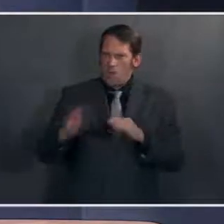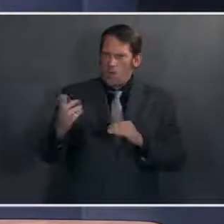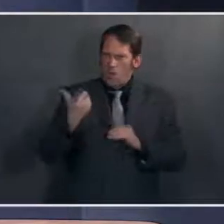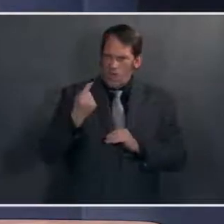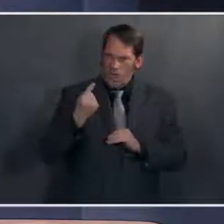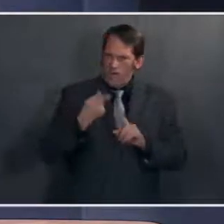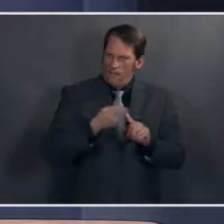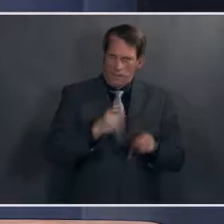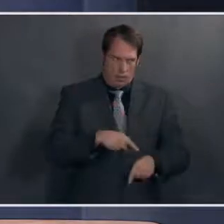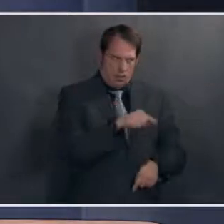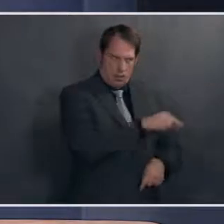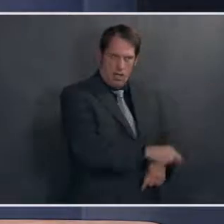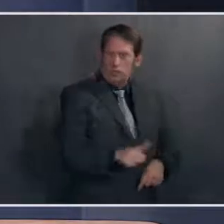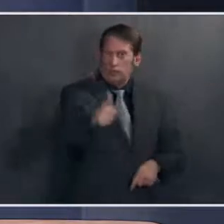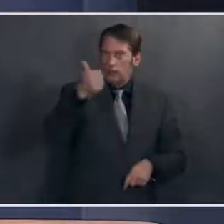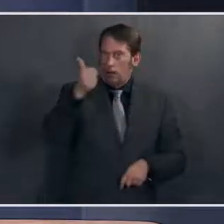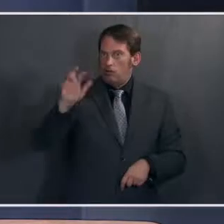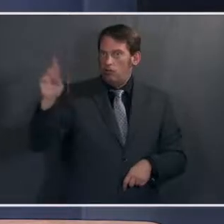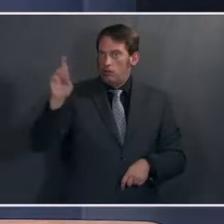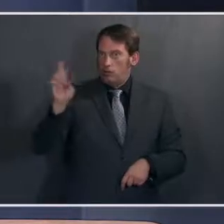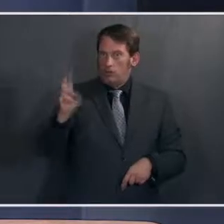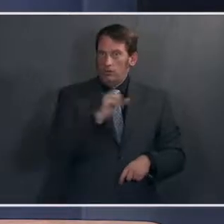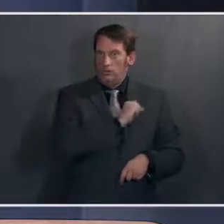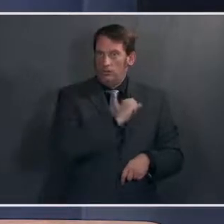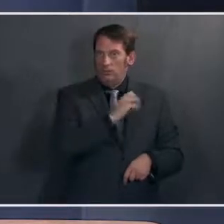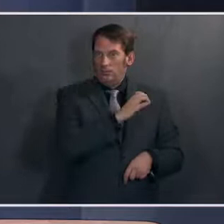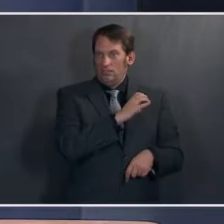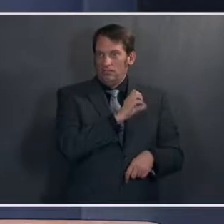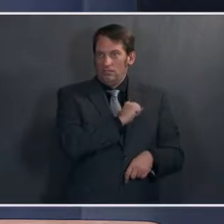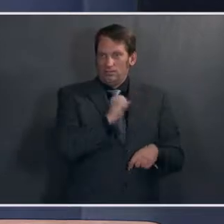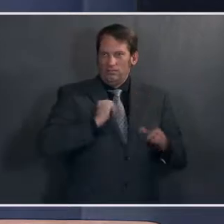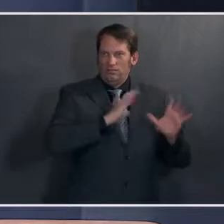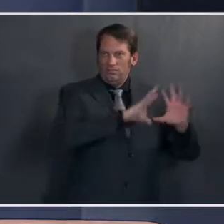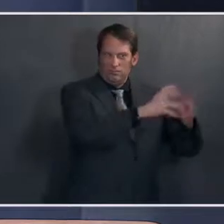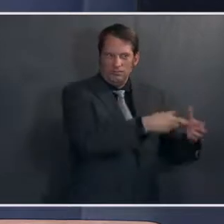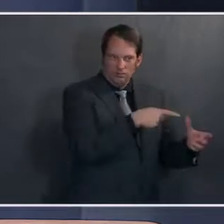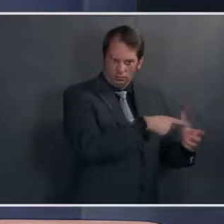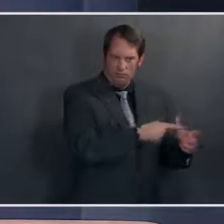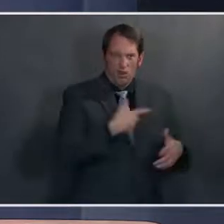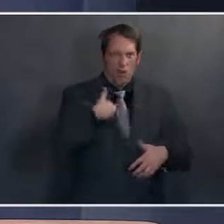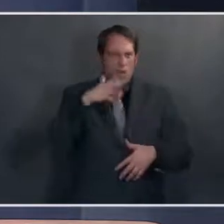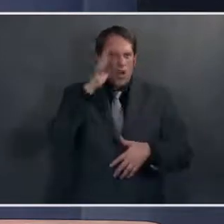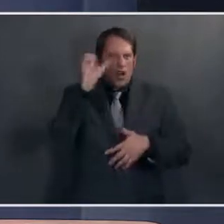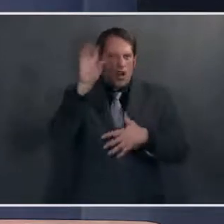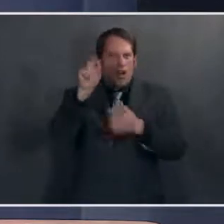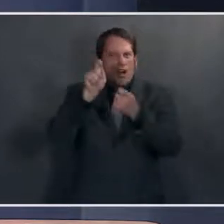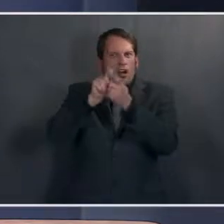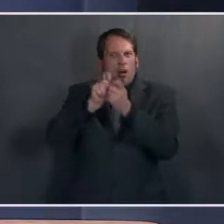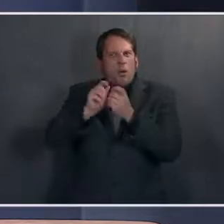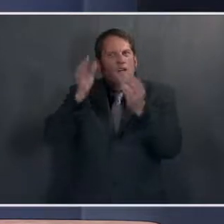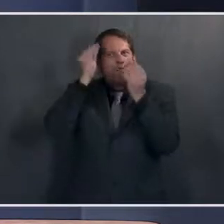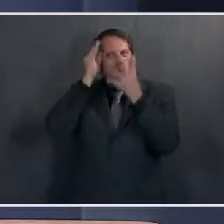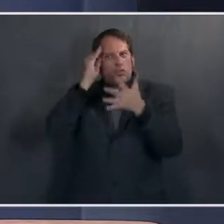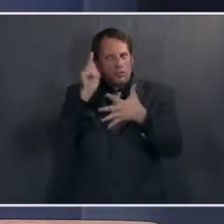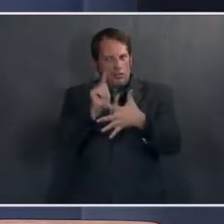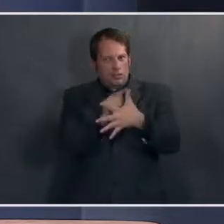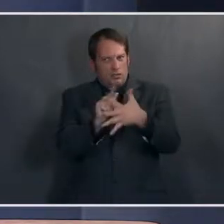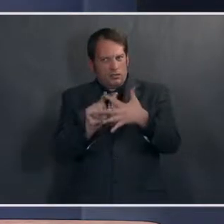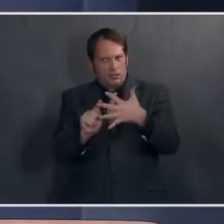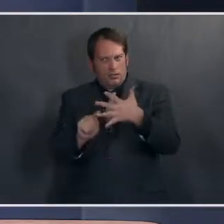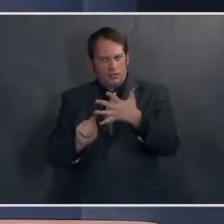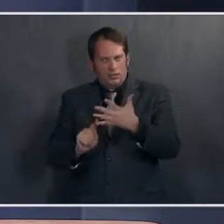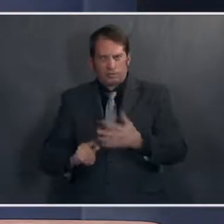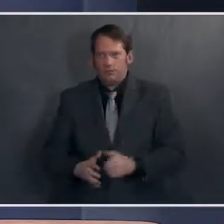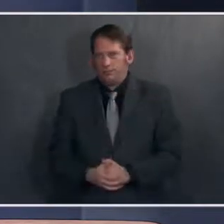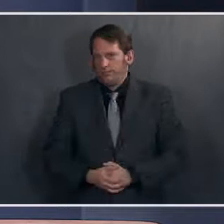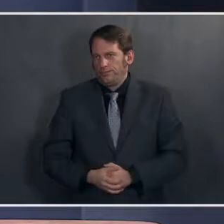to outline some of those specifics here for you. The president's plan would fulfill his pledge to finish getting $2,000 checks to hard-hit